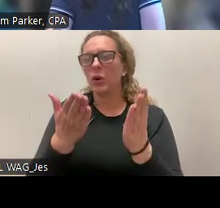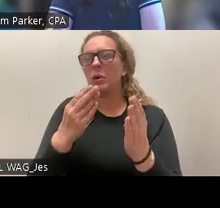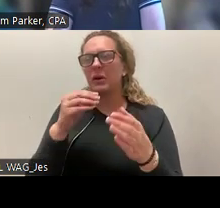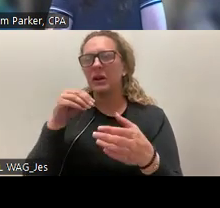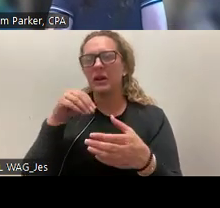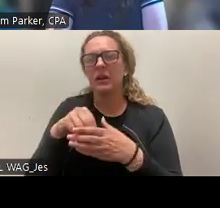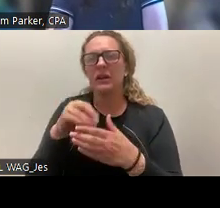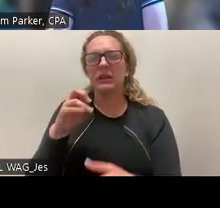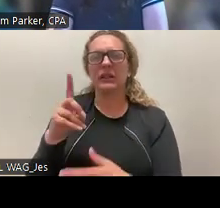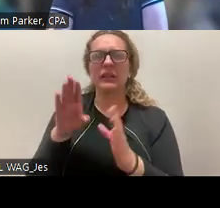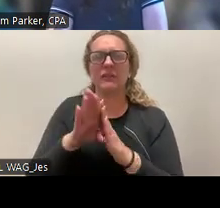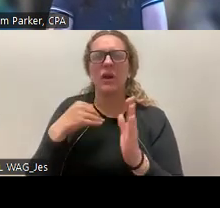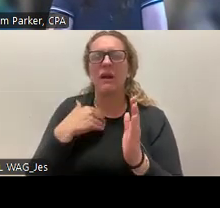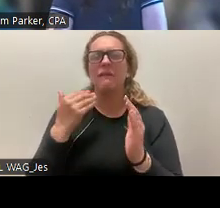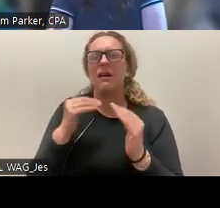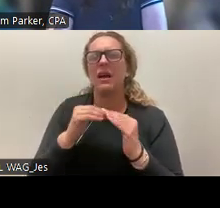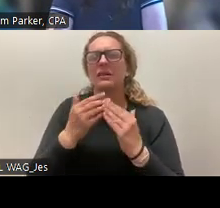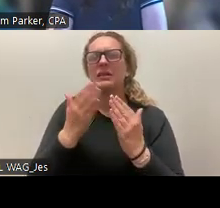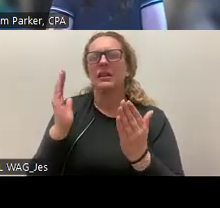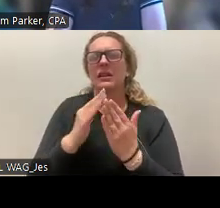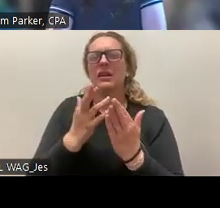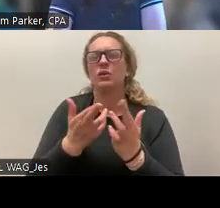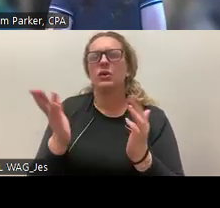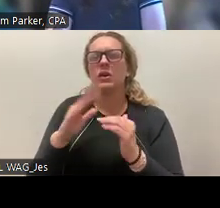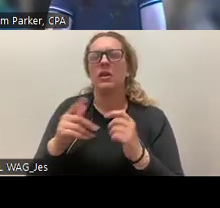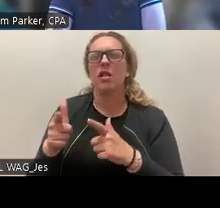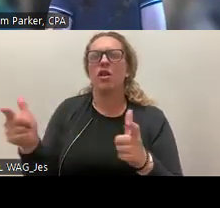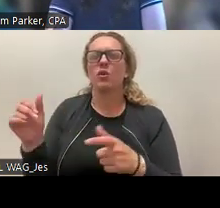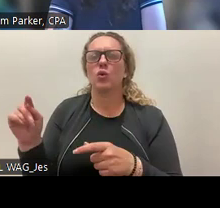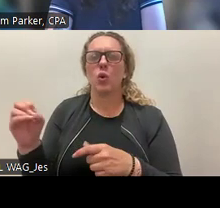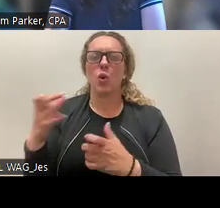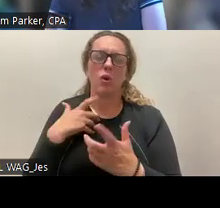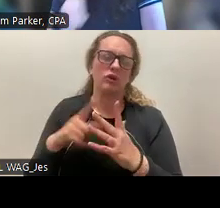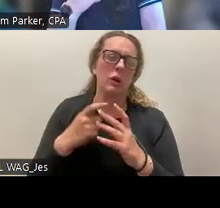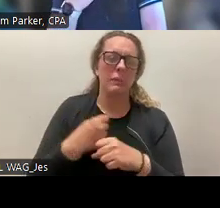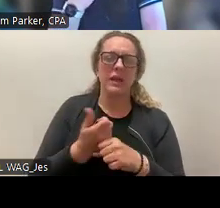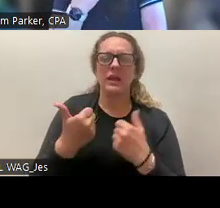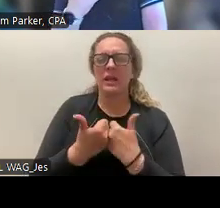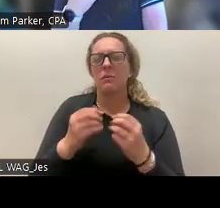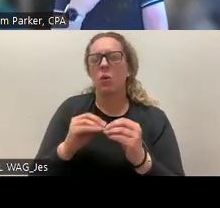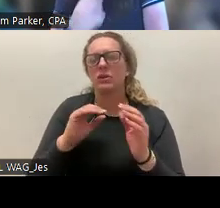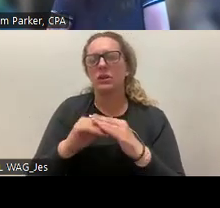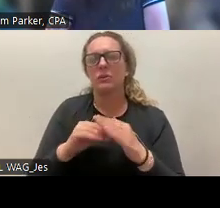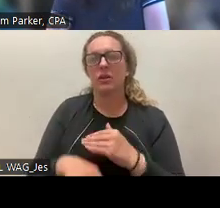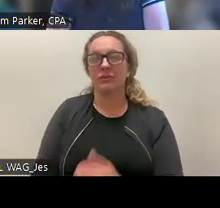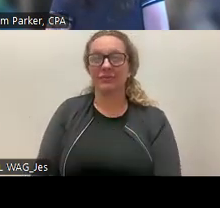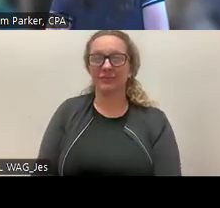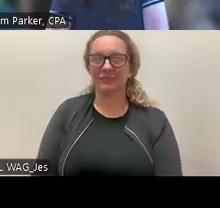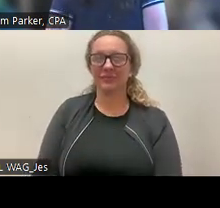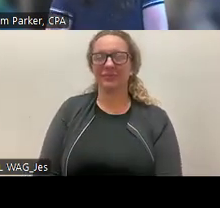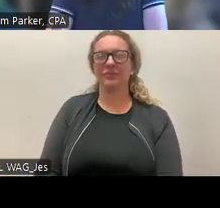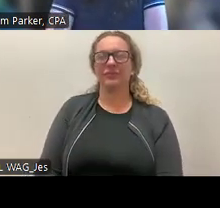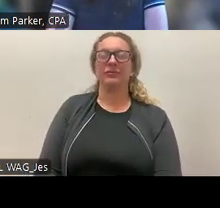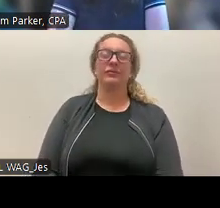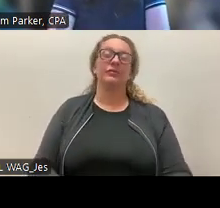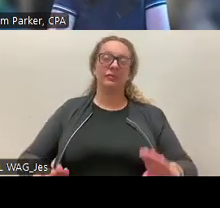who often have access to less resources than larger studios who want to start making their games more accessible? That's a